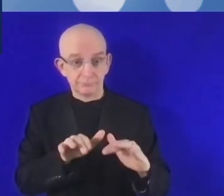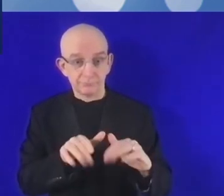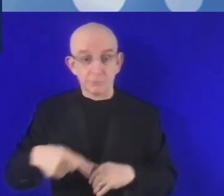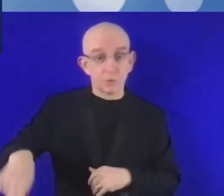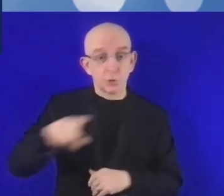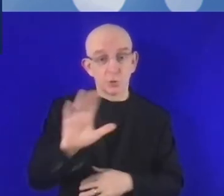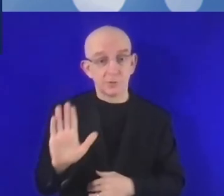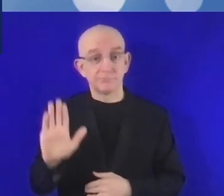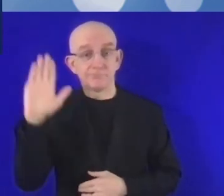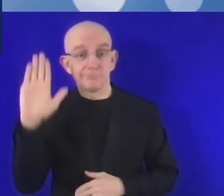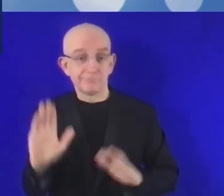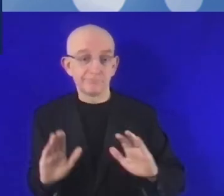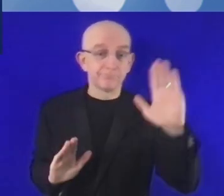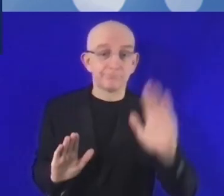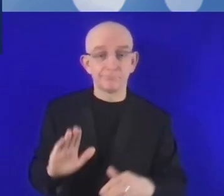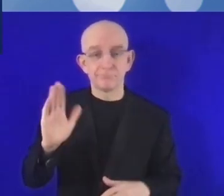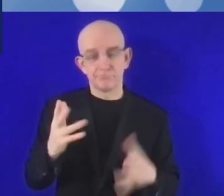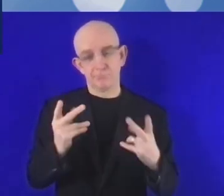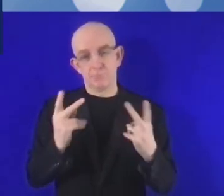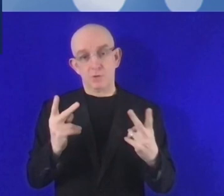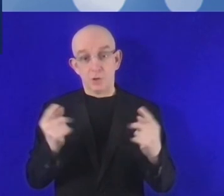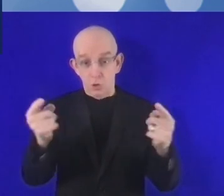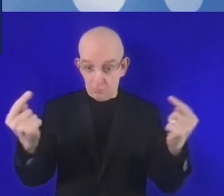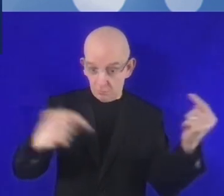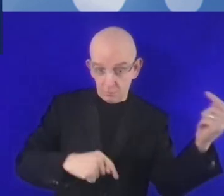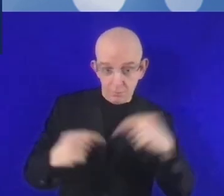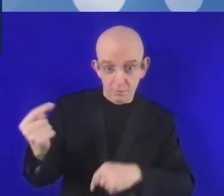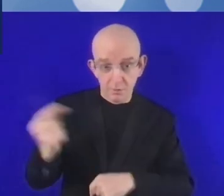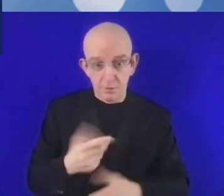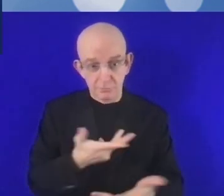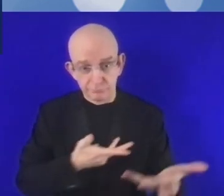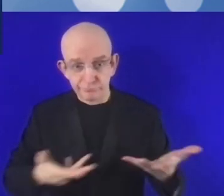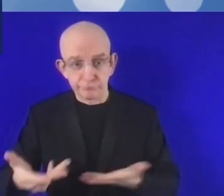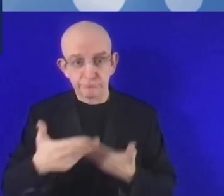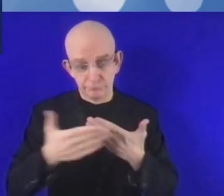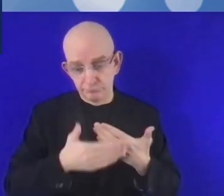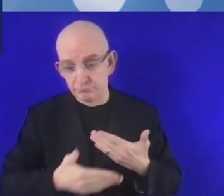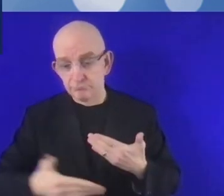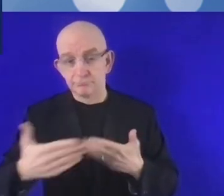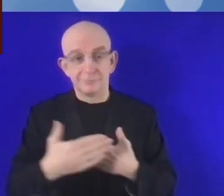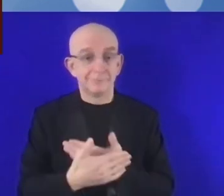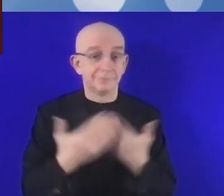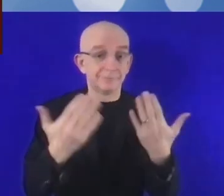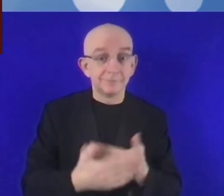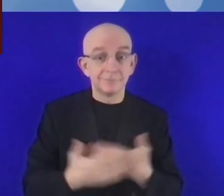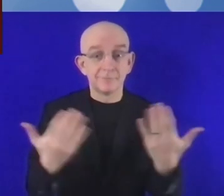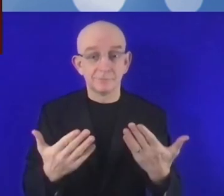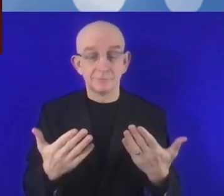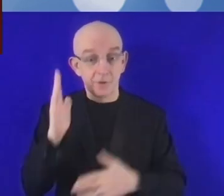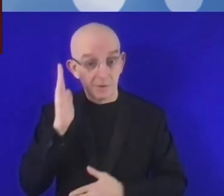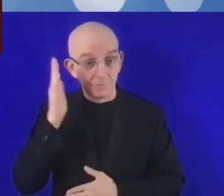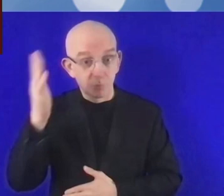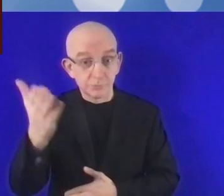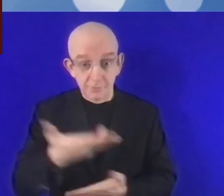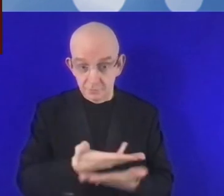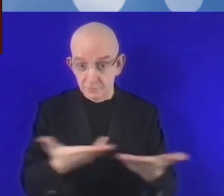next 7 days. The future is yours, and so is this debate. Talking about